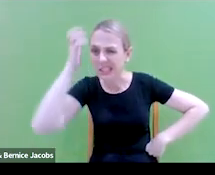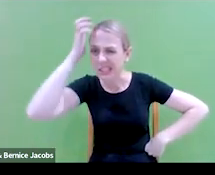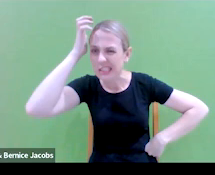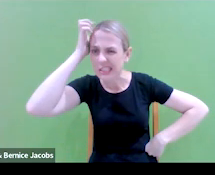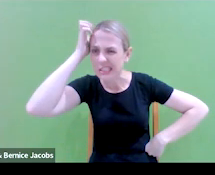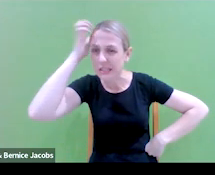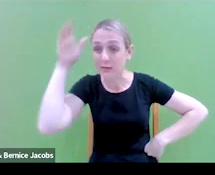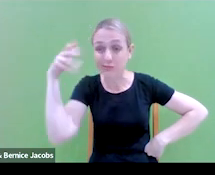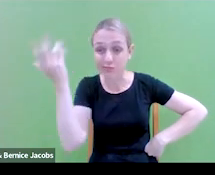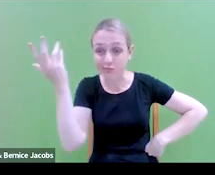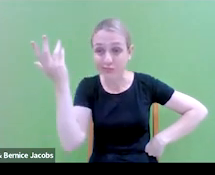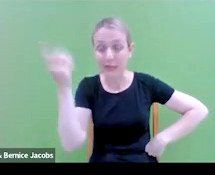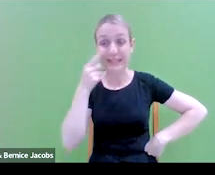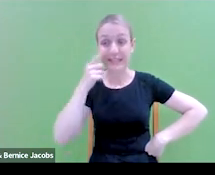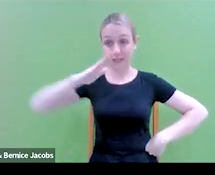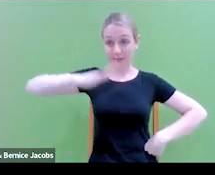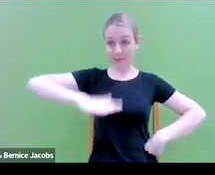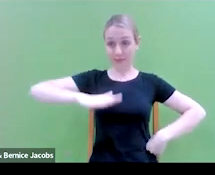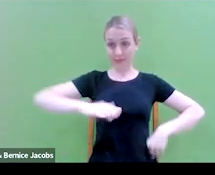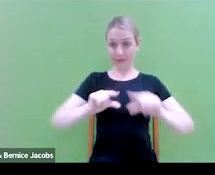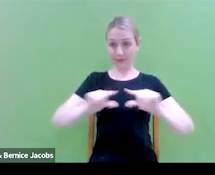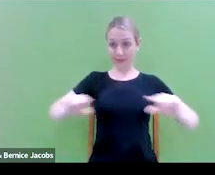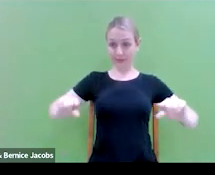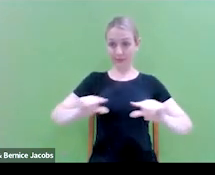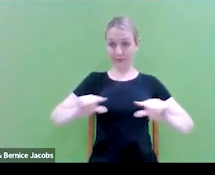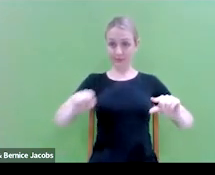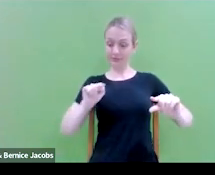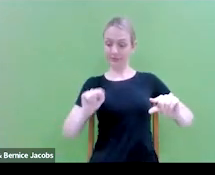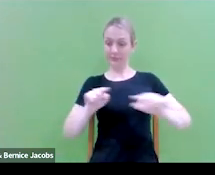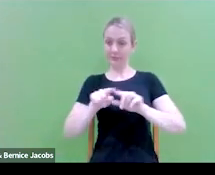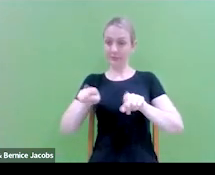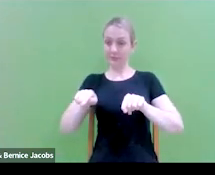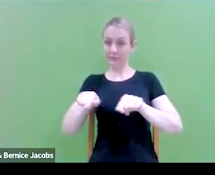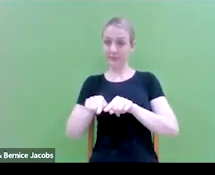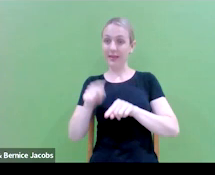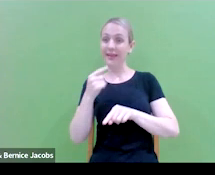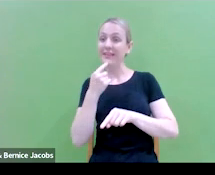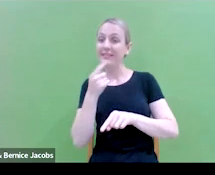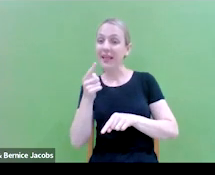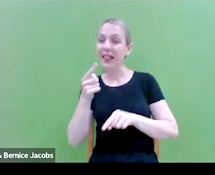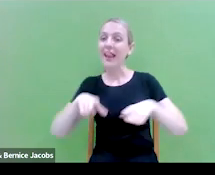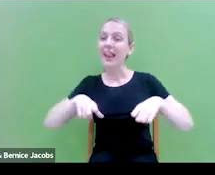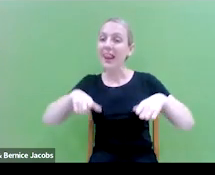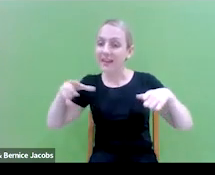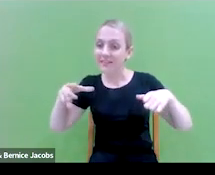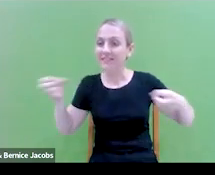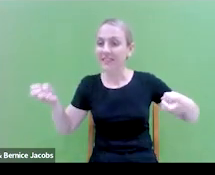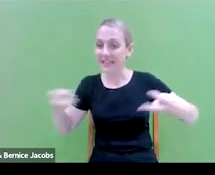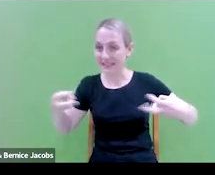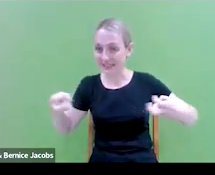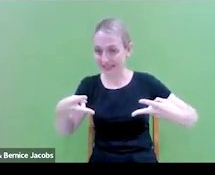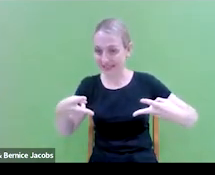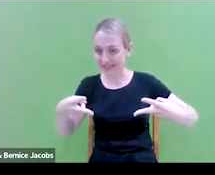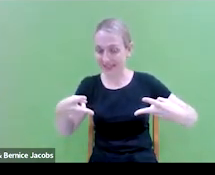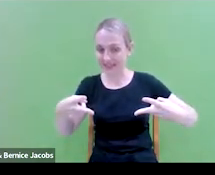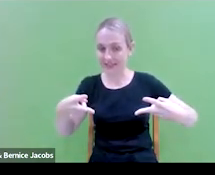Sign Language, you can see at the bottom of Zoom there is a button for live transcripts. I can't see it on mine at the moment, but